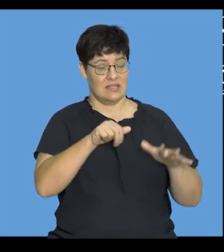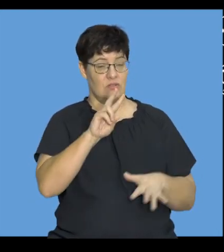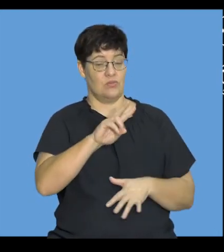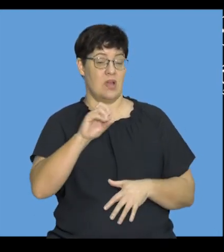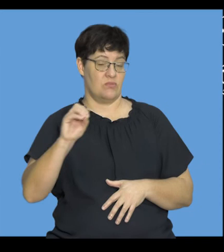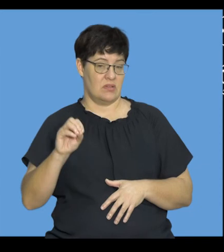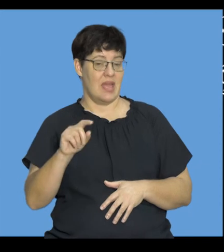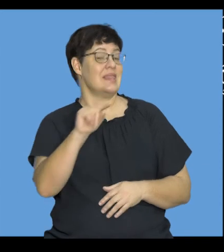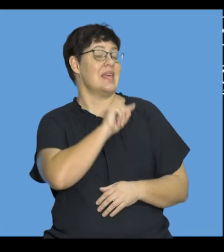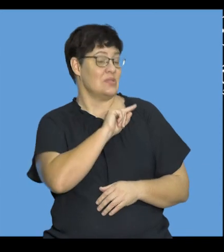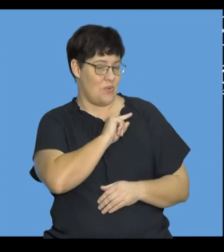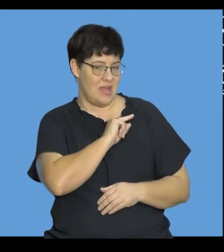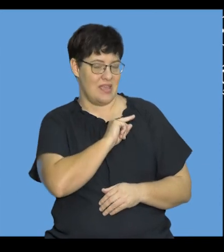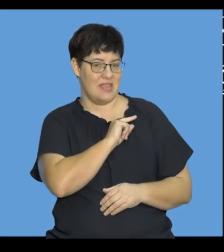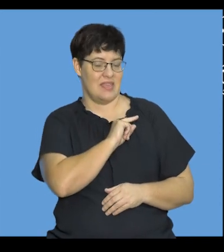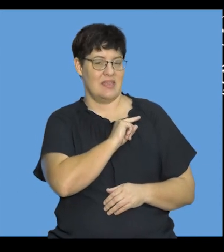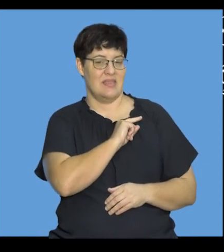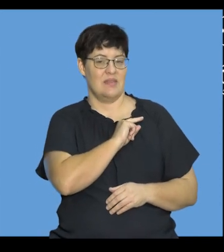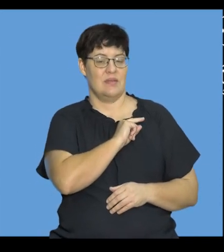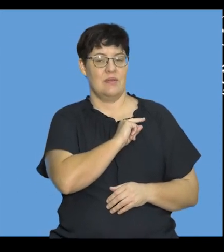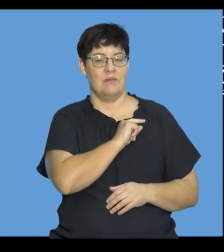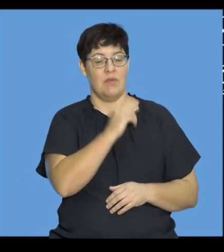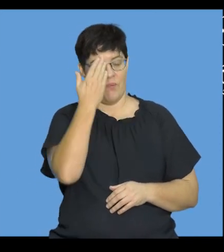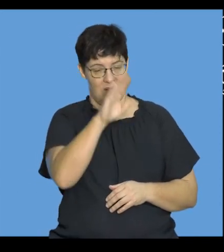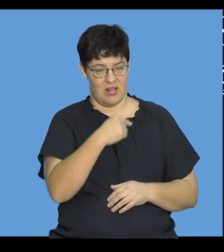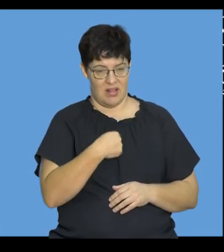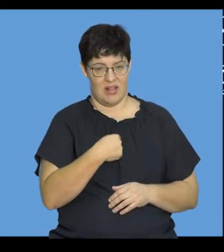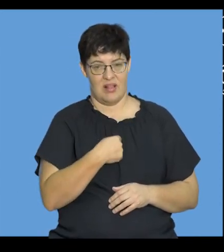therefore, that I now have my,